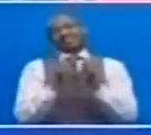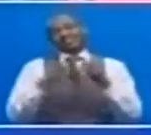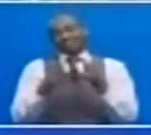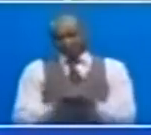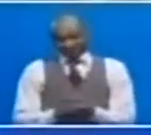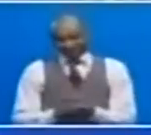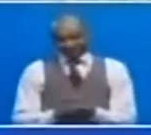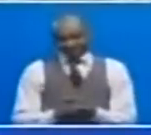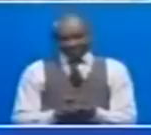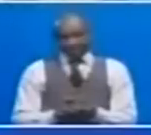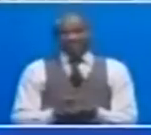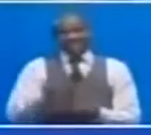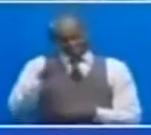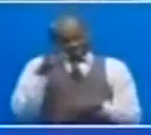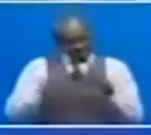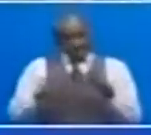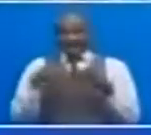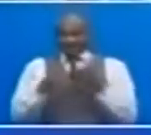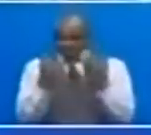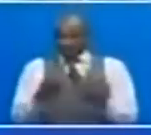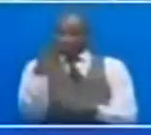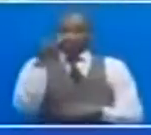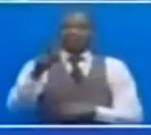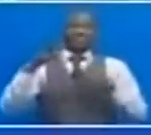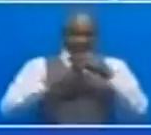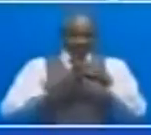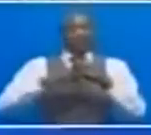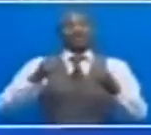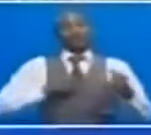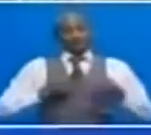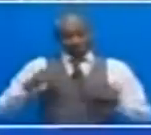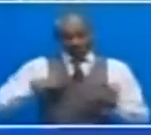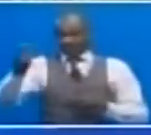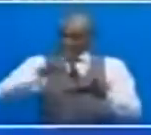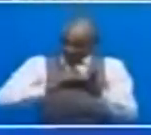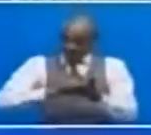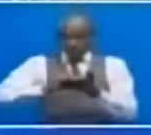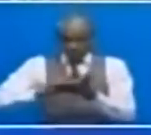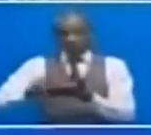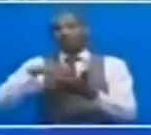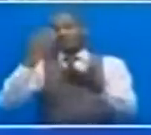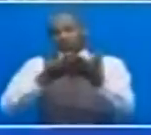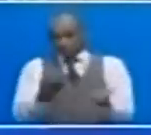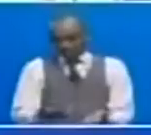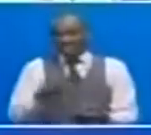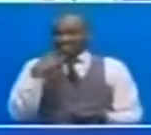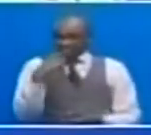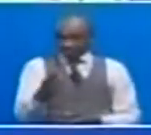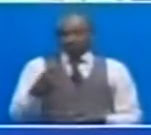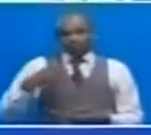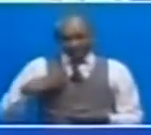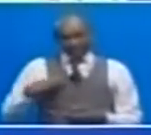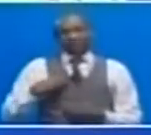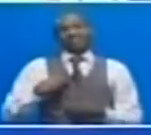2017. Earlier in the year, more than 3.7 million Rwandans signed their names on a petition seeking to have